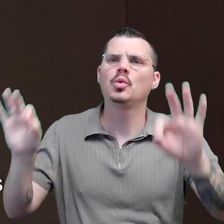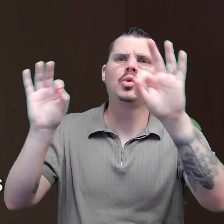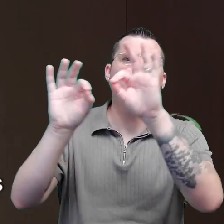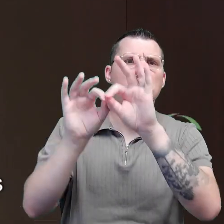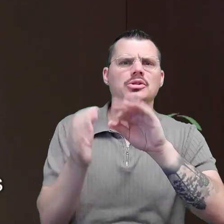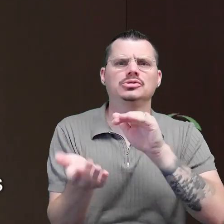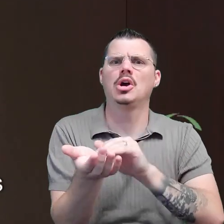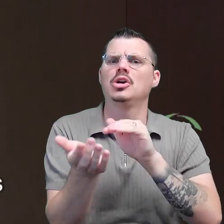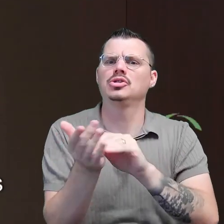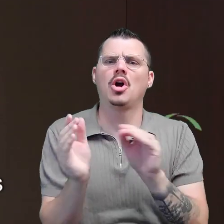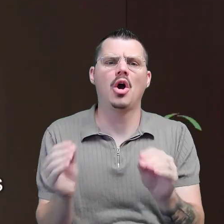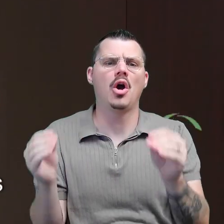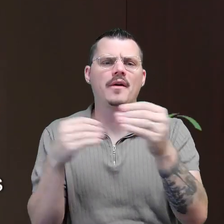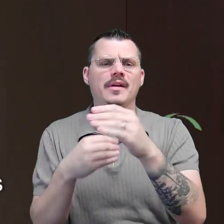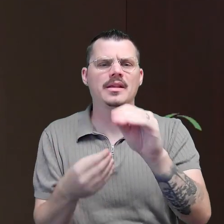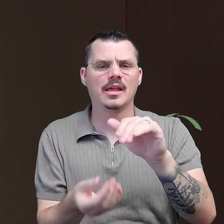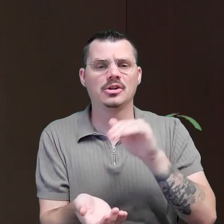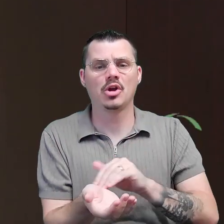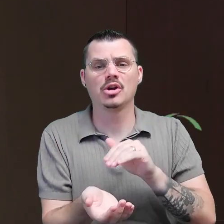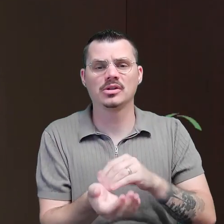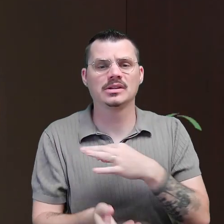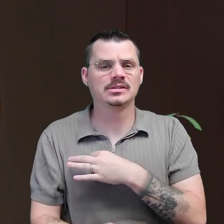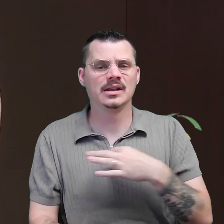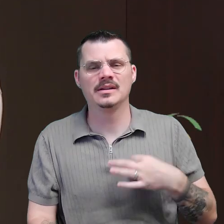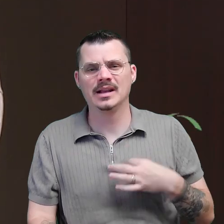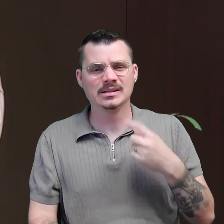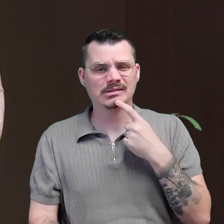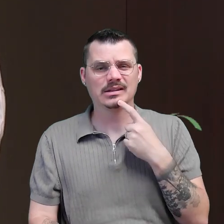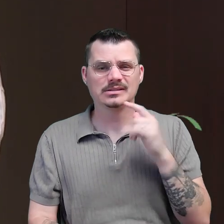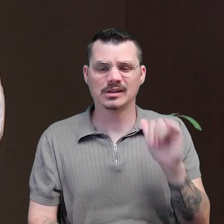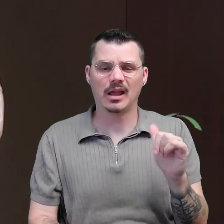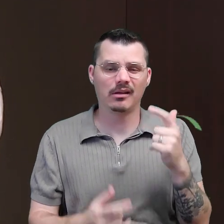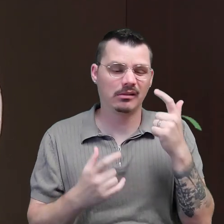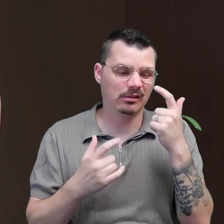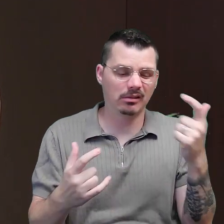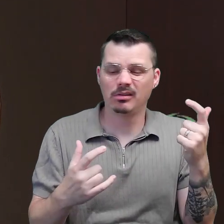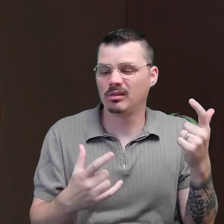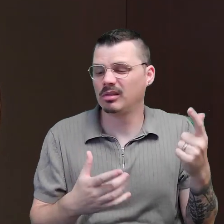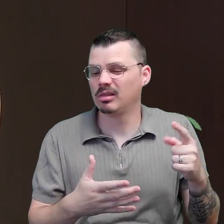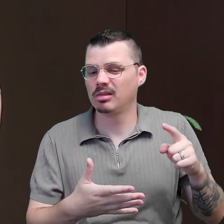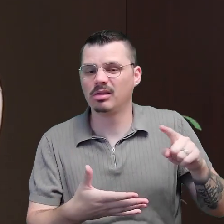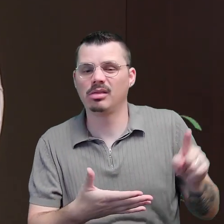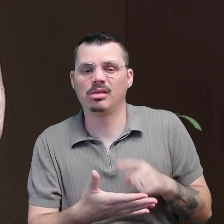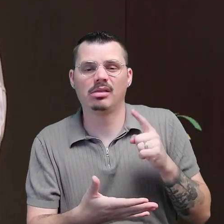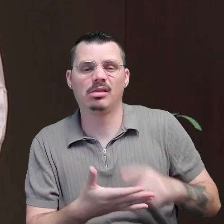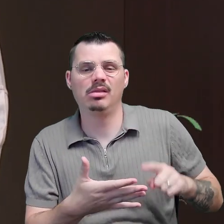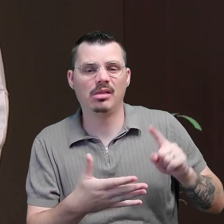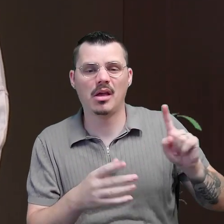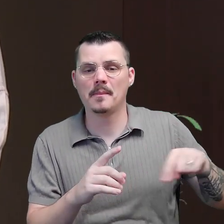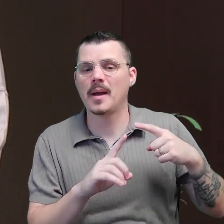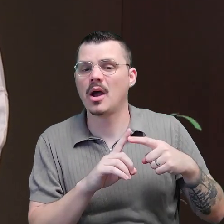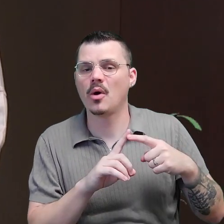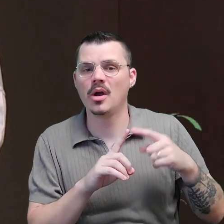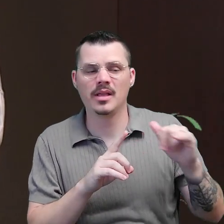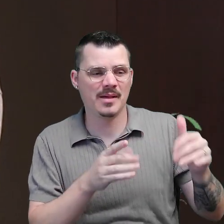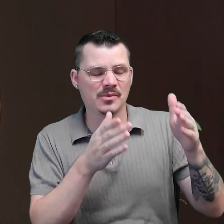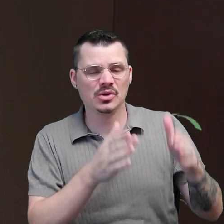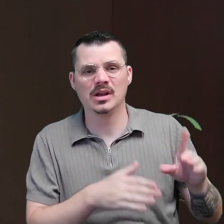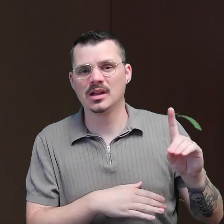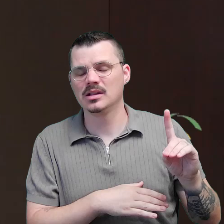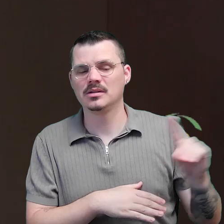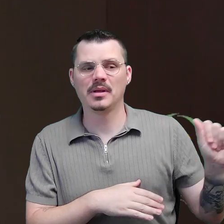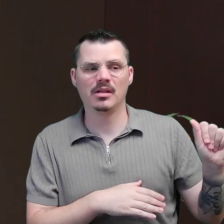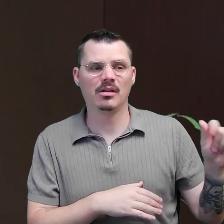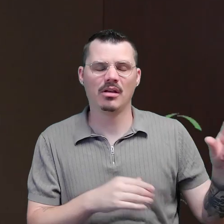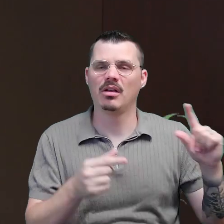important doctor's office and the doctor's staff says some terribly bigoted thing about the